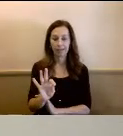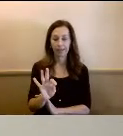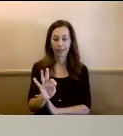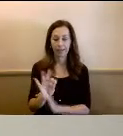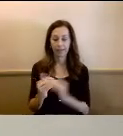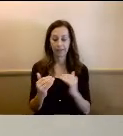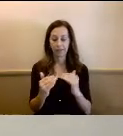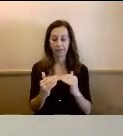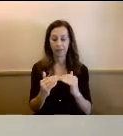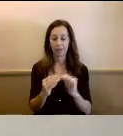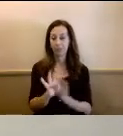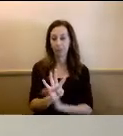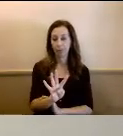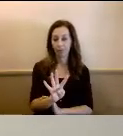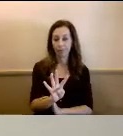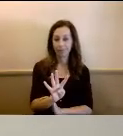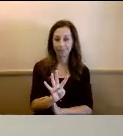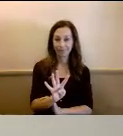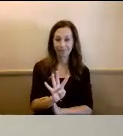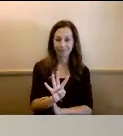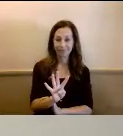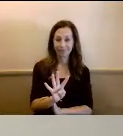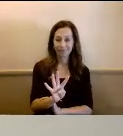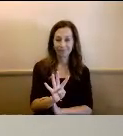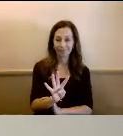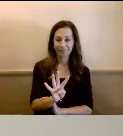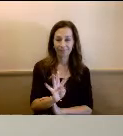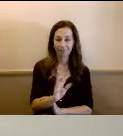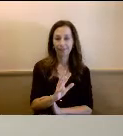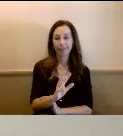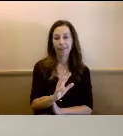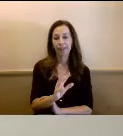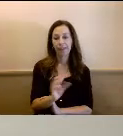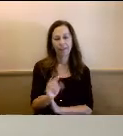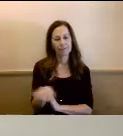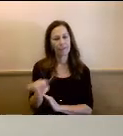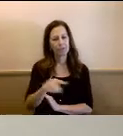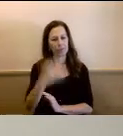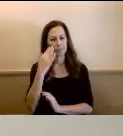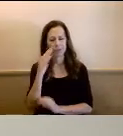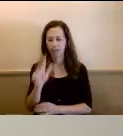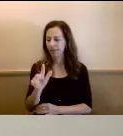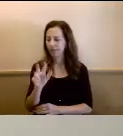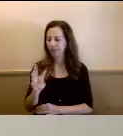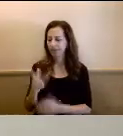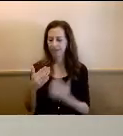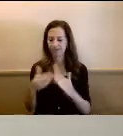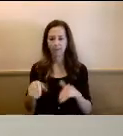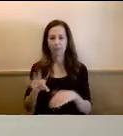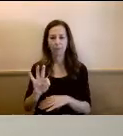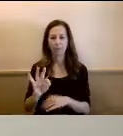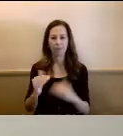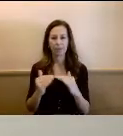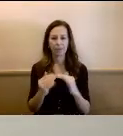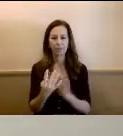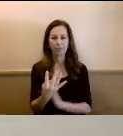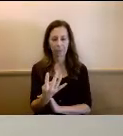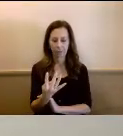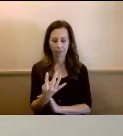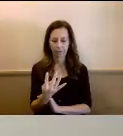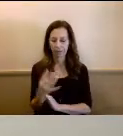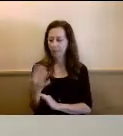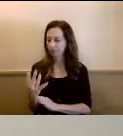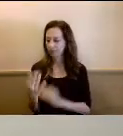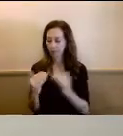9 equals 4. And we know that 36 divided by 9 is 4, so we've got